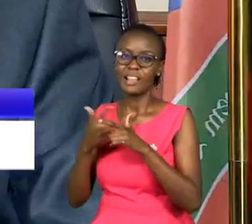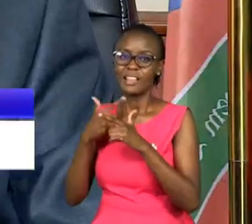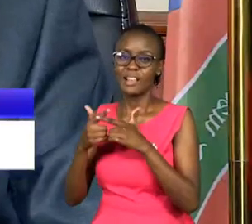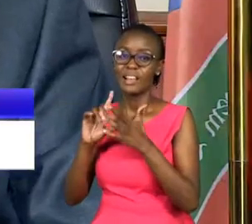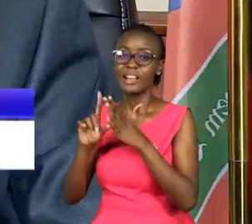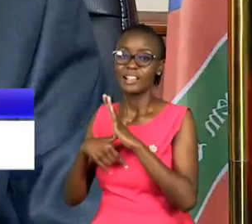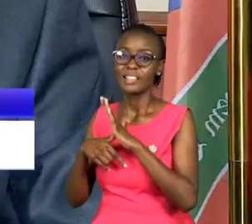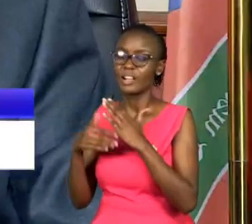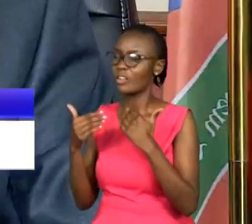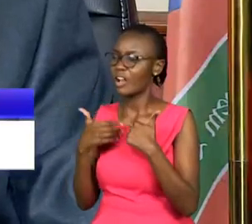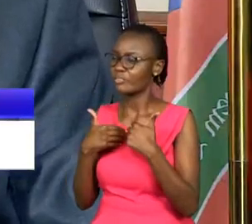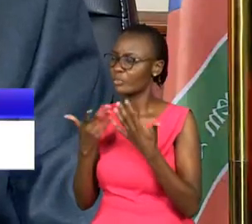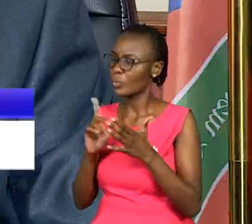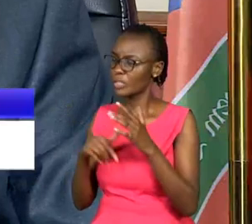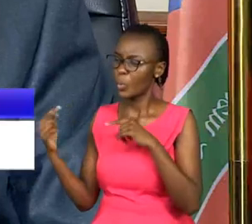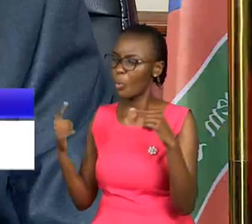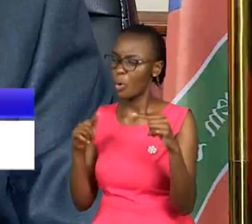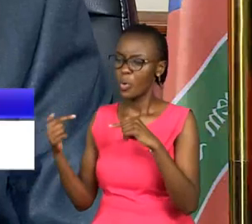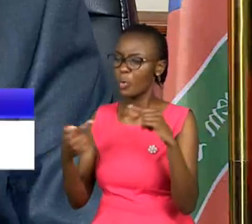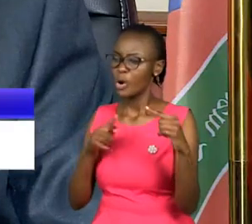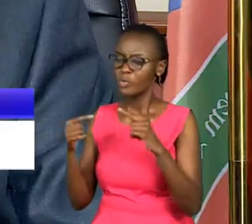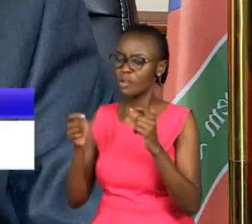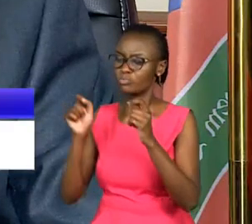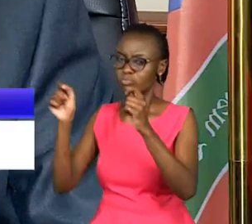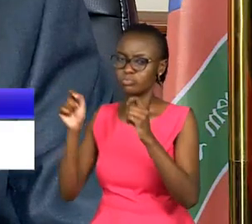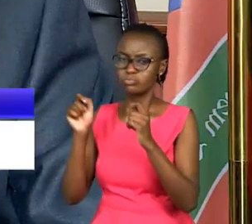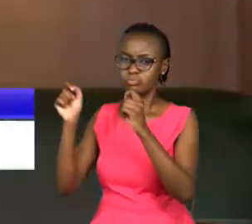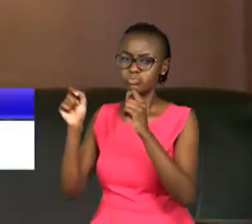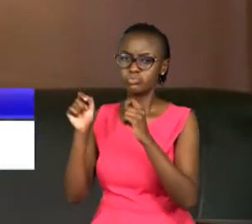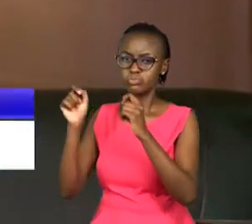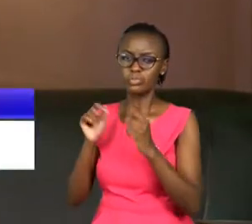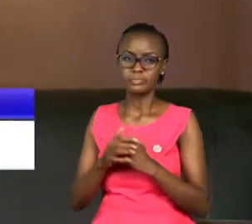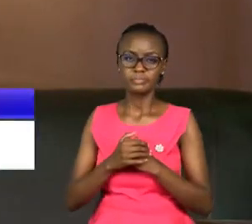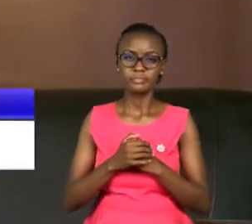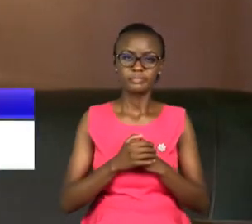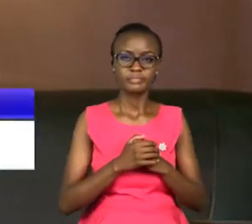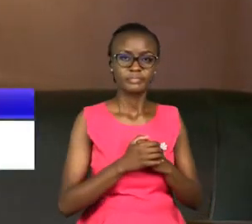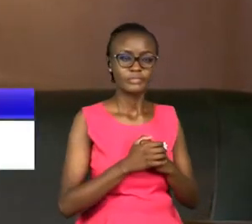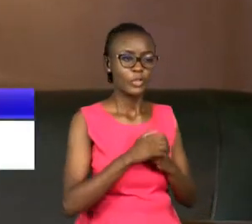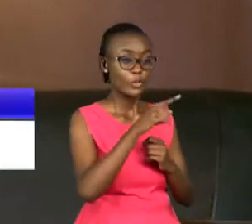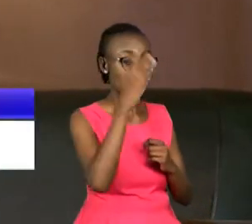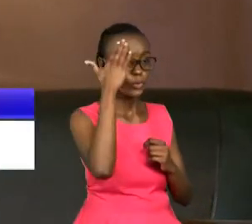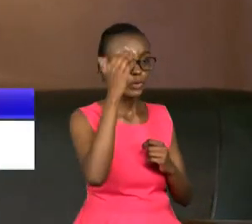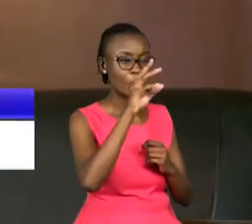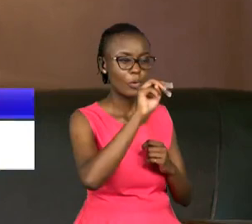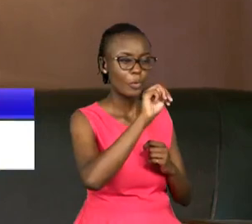those kind of student disturbances and all that. Lazy lecture. You know what Mwakenya is, Prof?